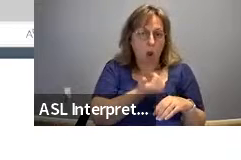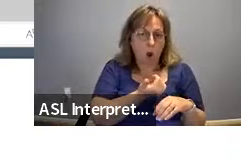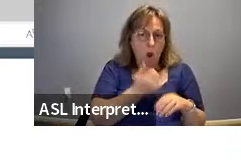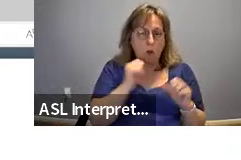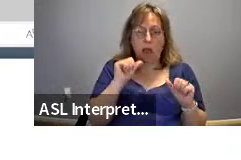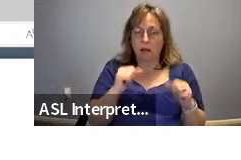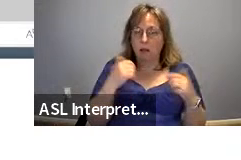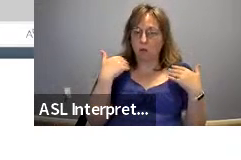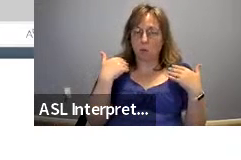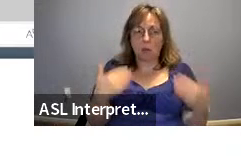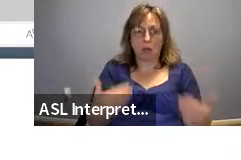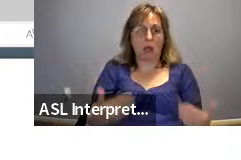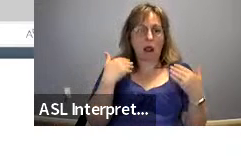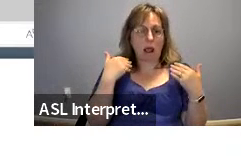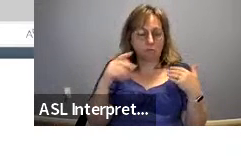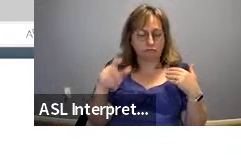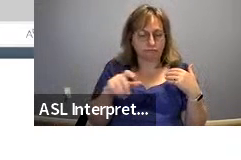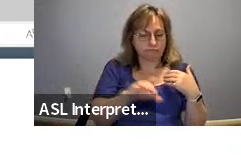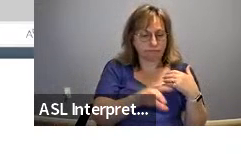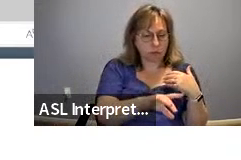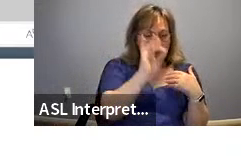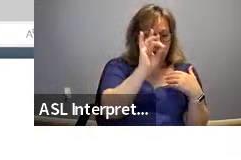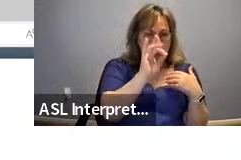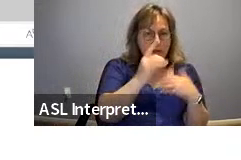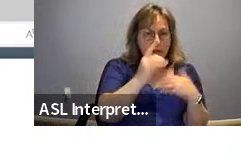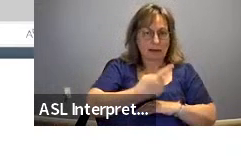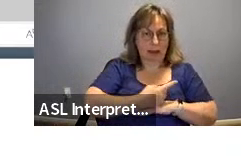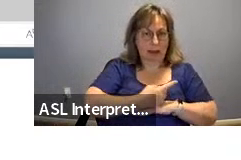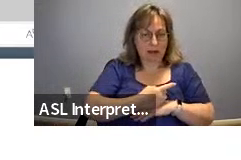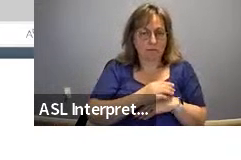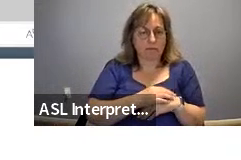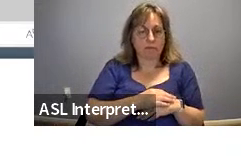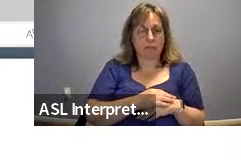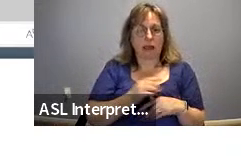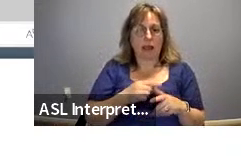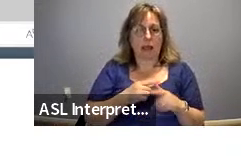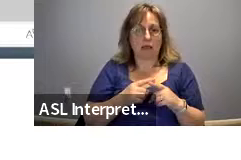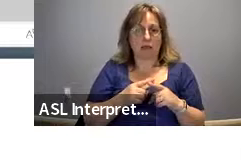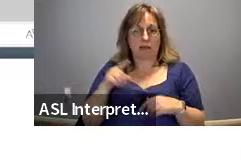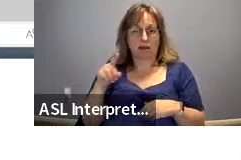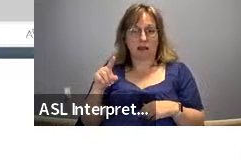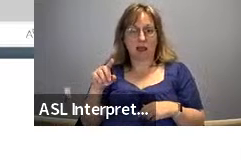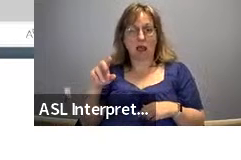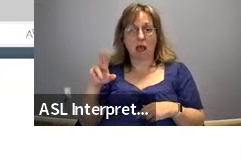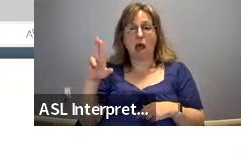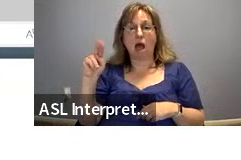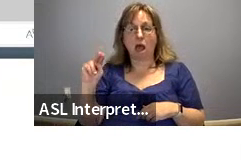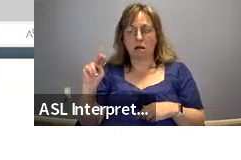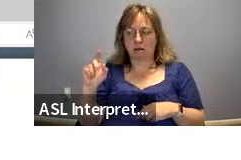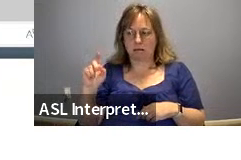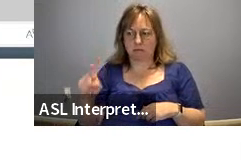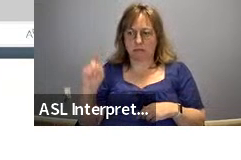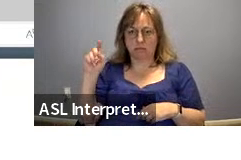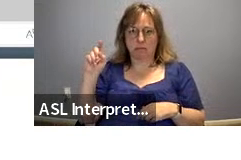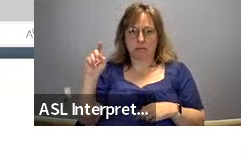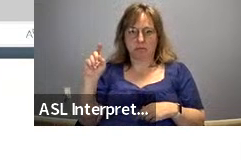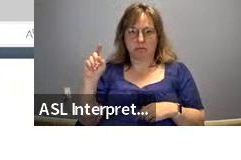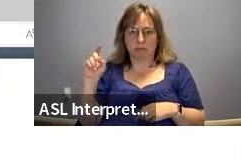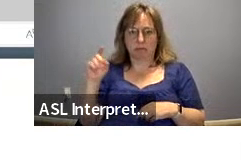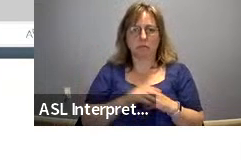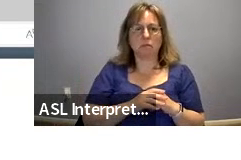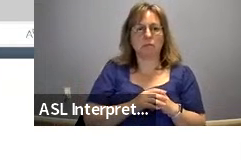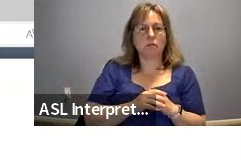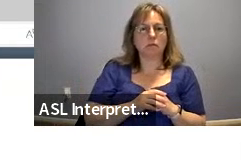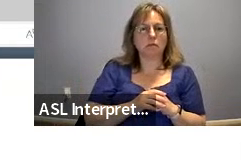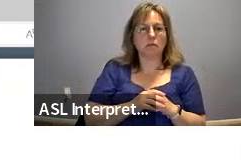go ahead and choose the date. And I can unselect this all day option. That'll give me access